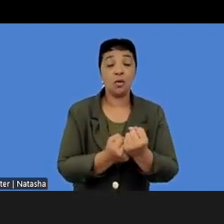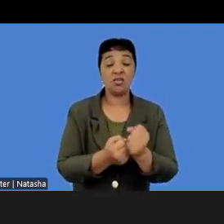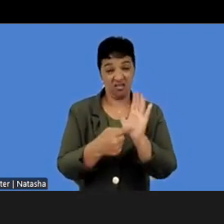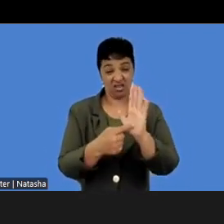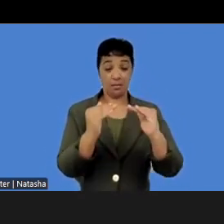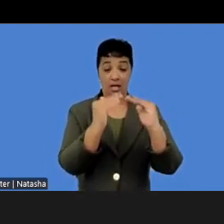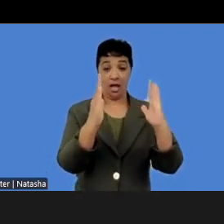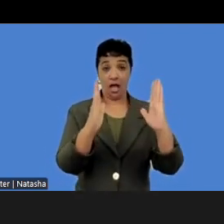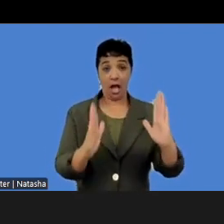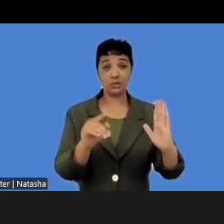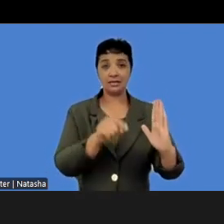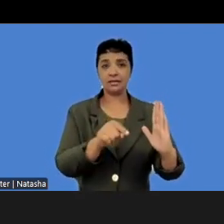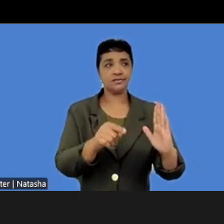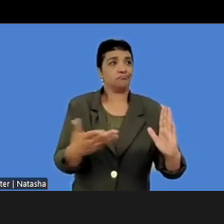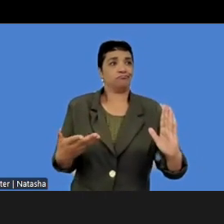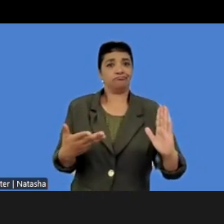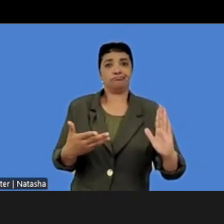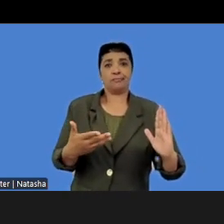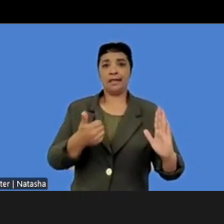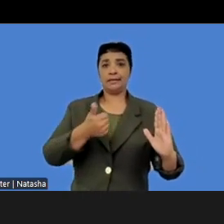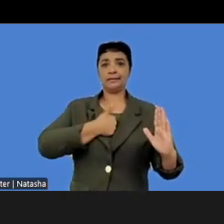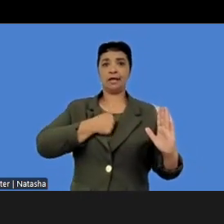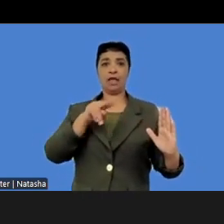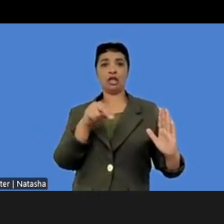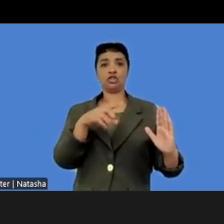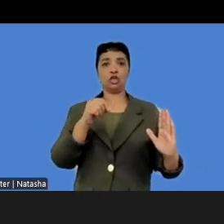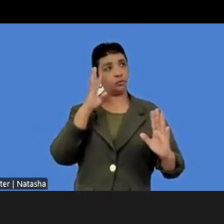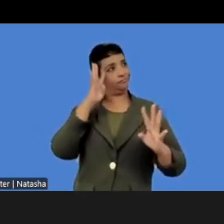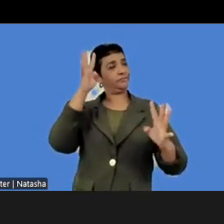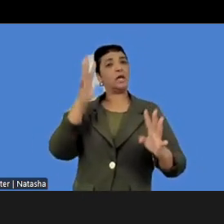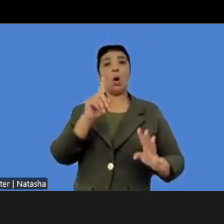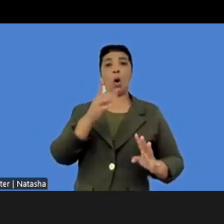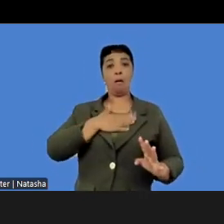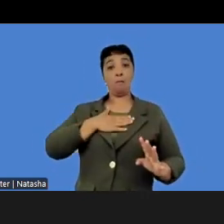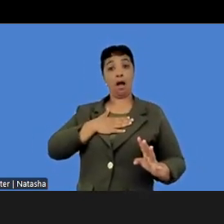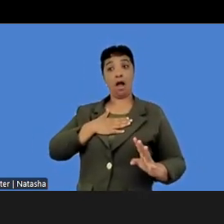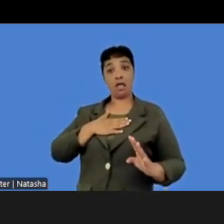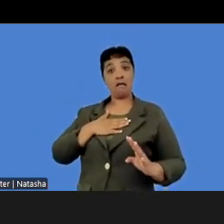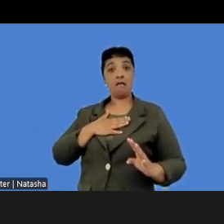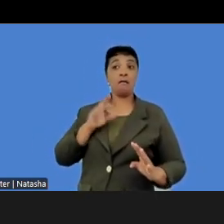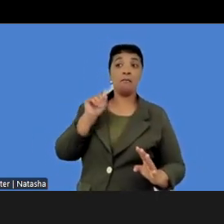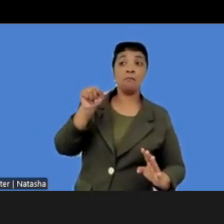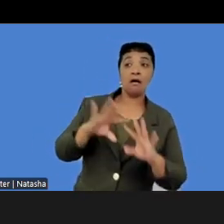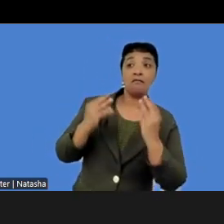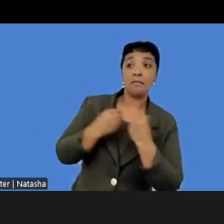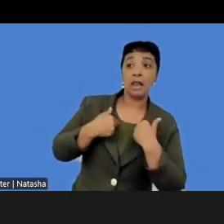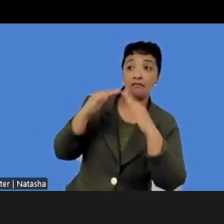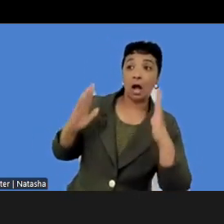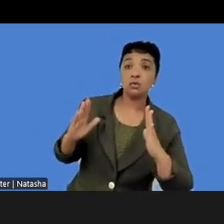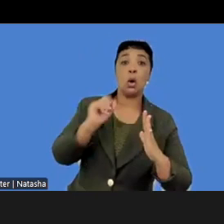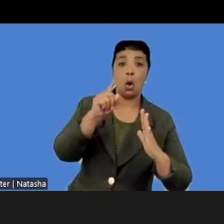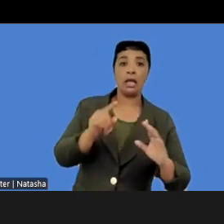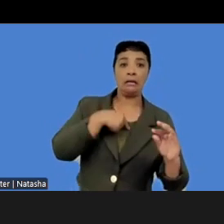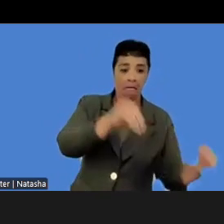just owned by, there was an NGO whose uncle owned a house, and she had just taken that house and converted it into